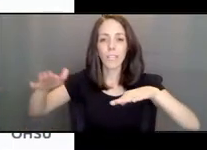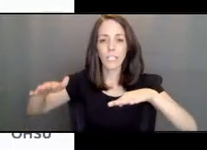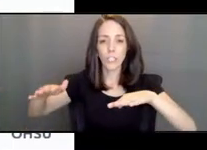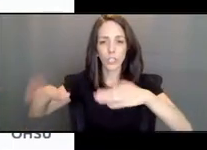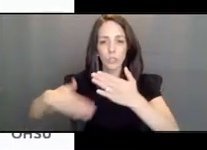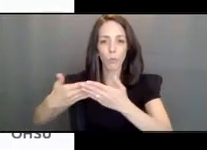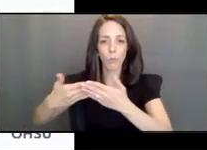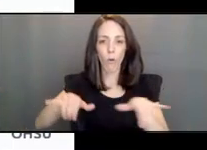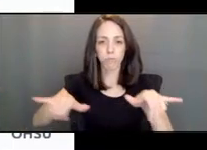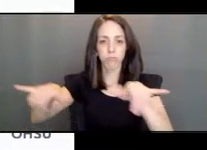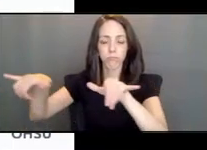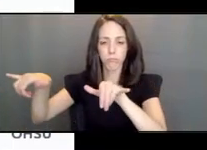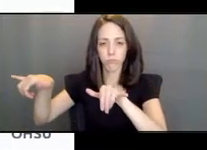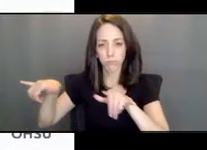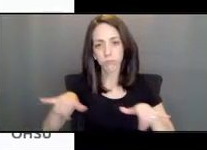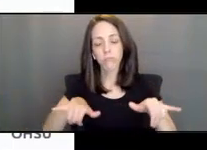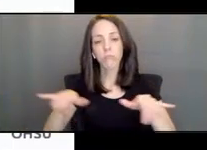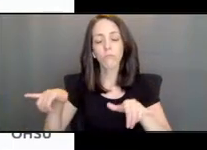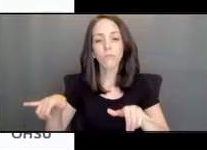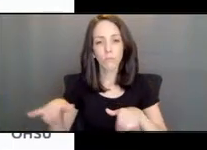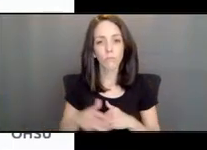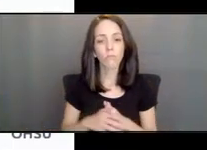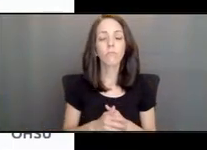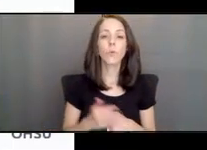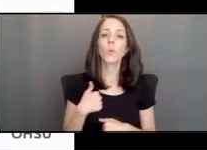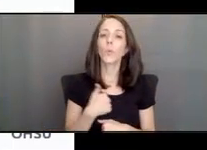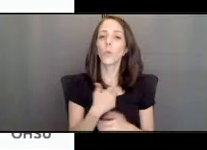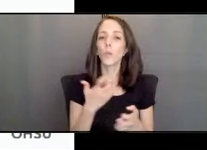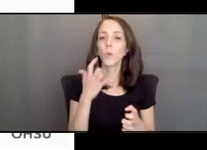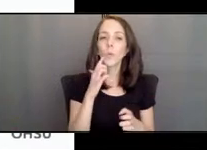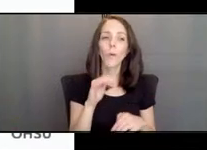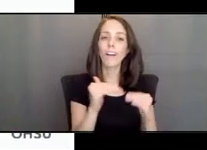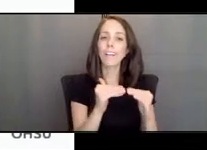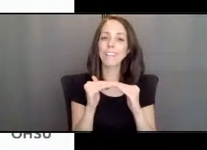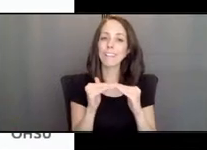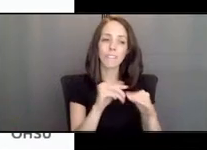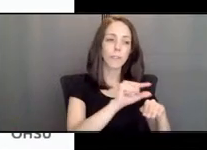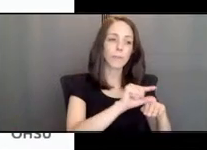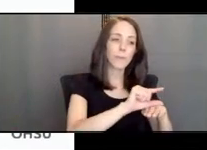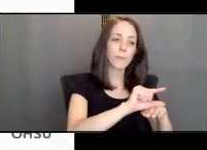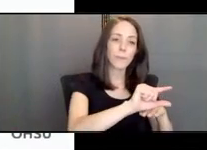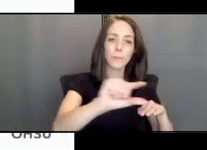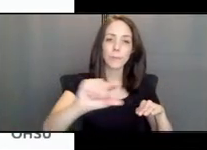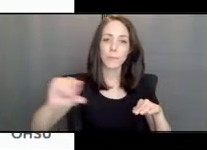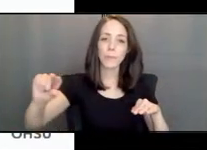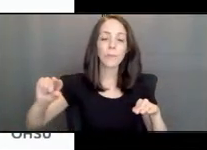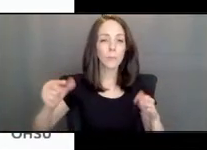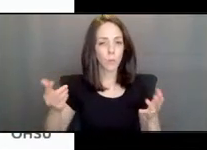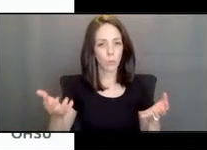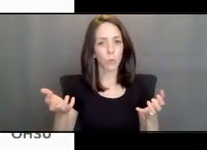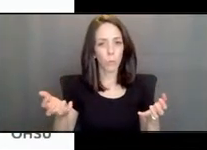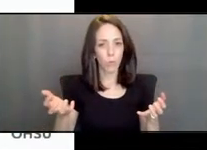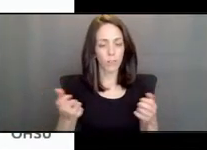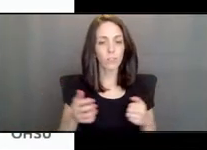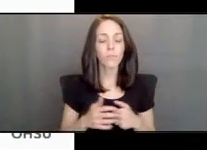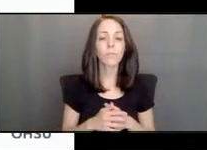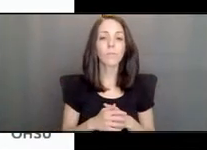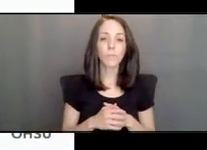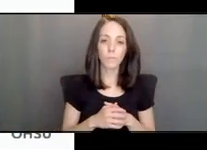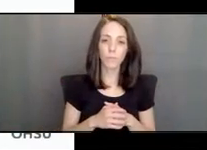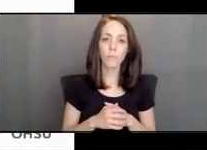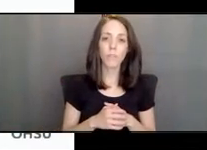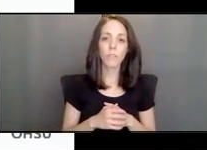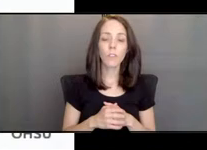costs across the larger base. Combined with a step function up from IGT, pharmacy, and major